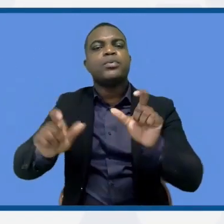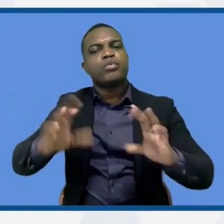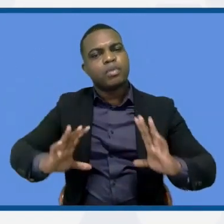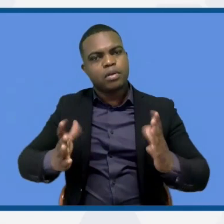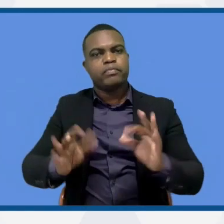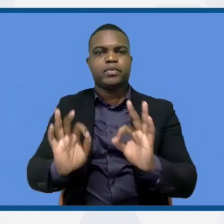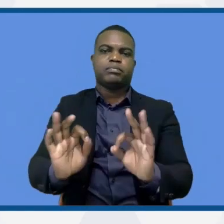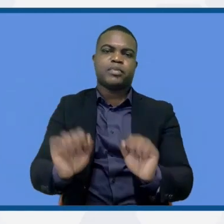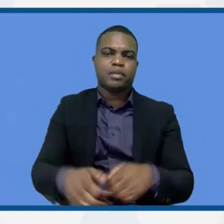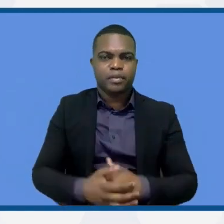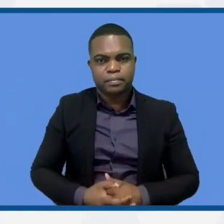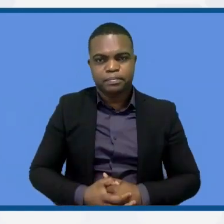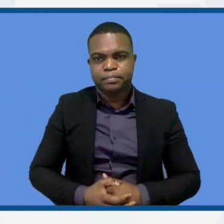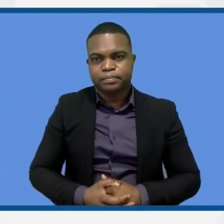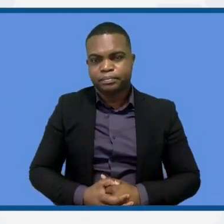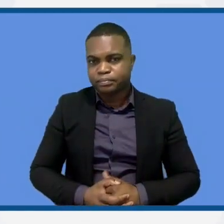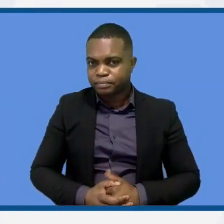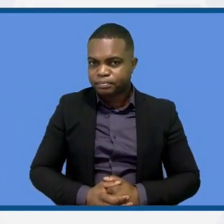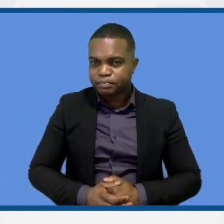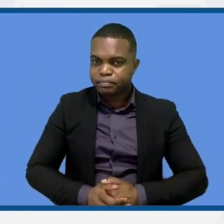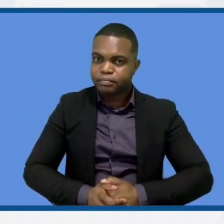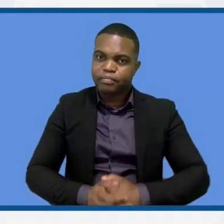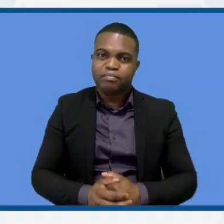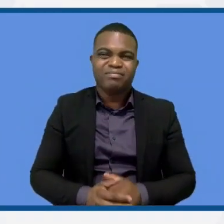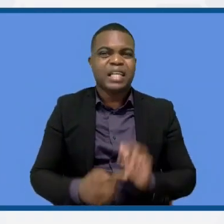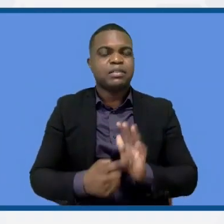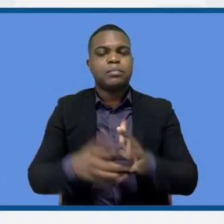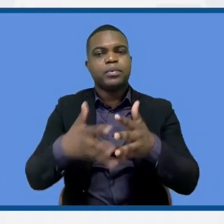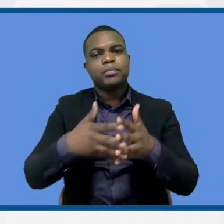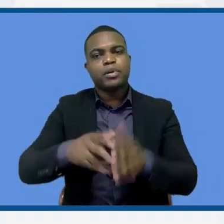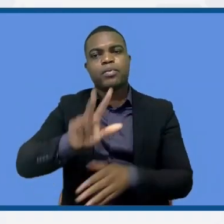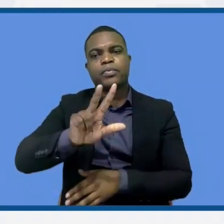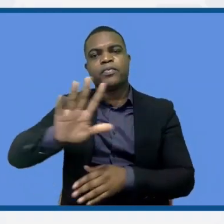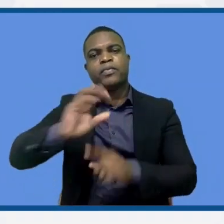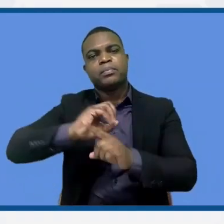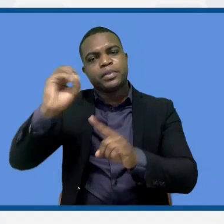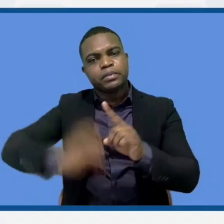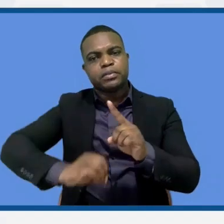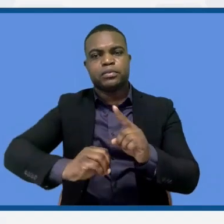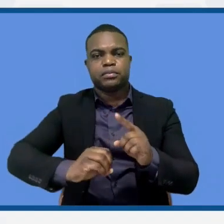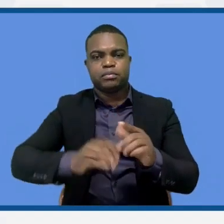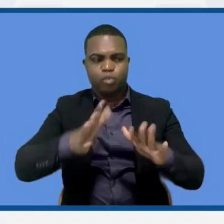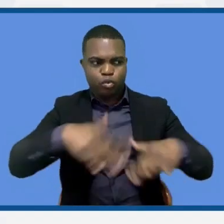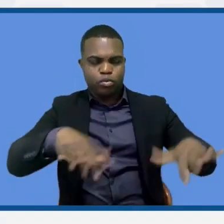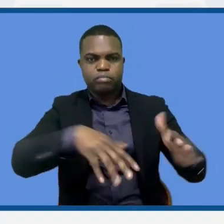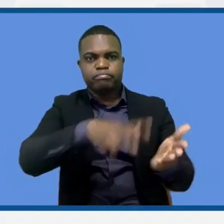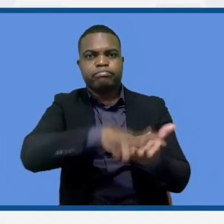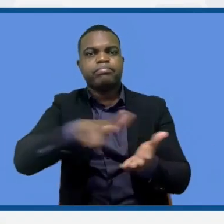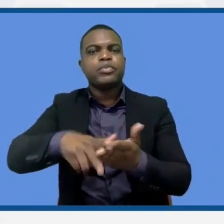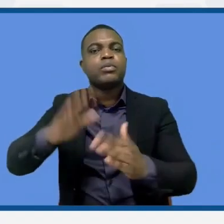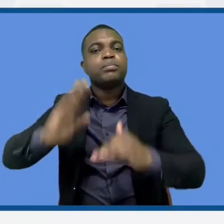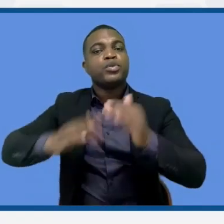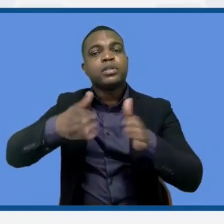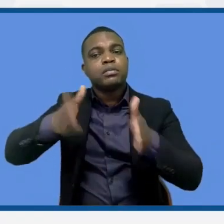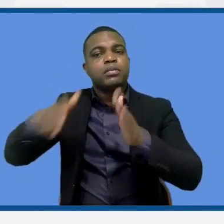the US, for instance, $1 in building codes is $11 of future avoided loss. And so when we look at the future and we look at the next 30